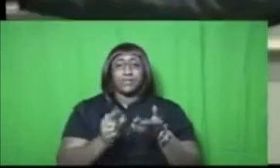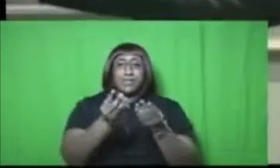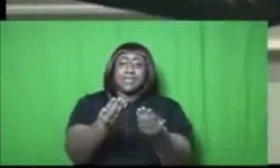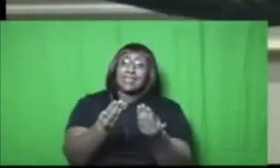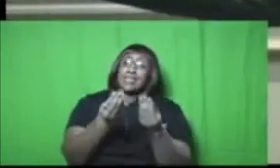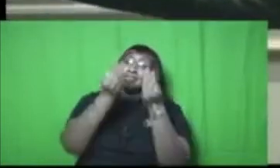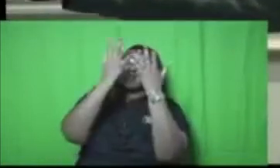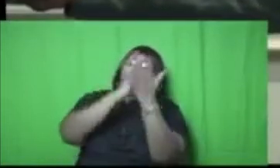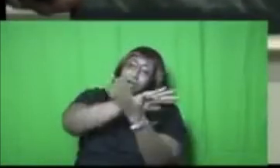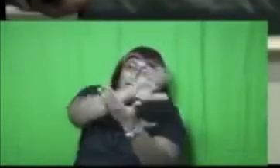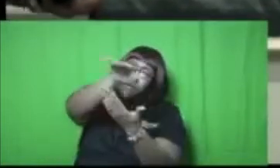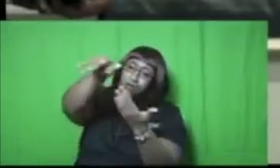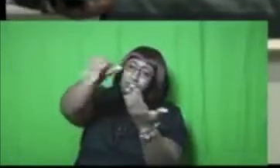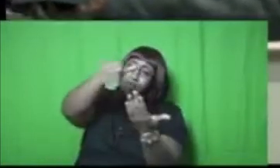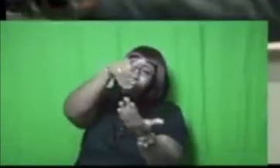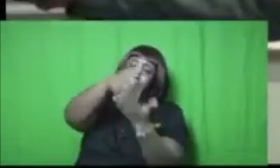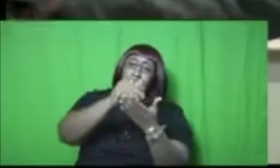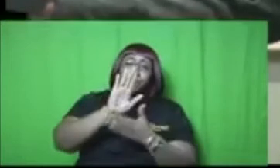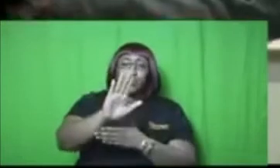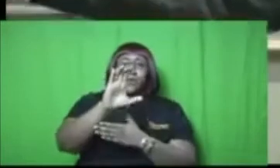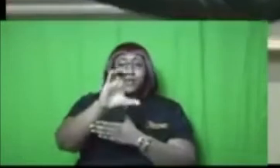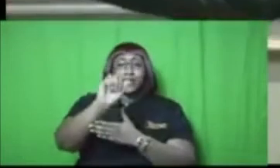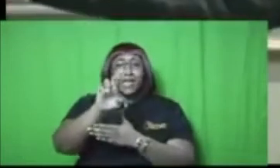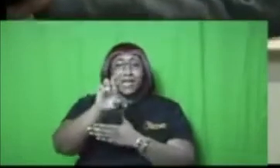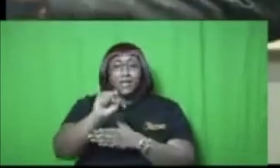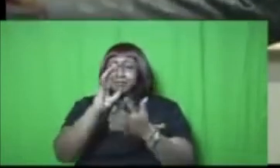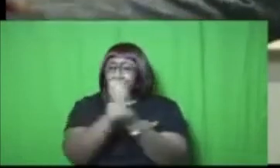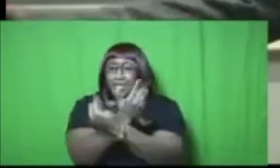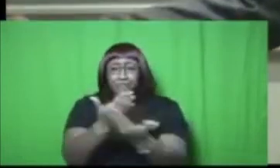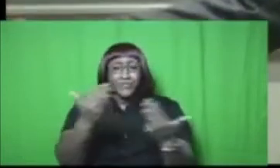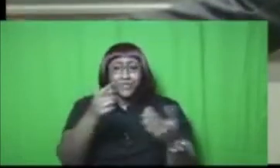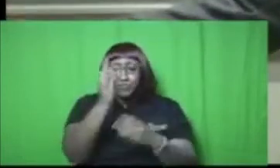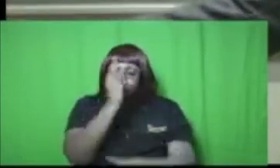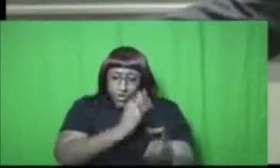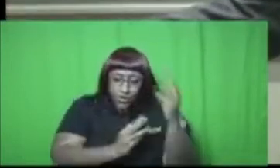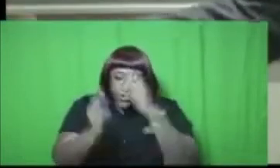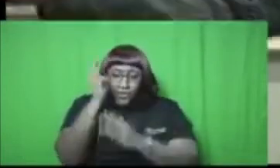Peter said, cast all your cares. Everything you're worried about.